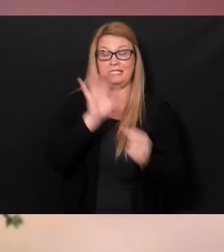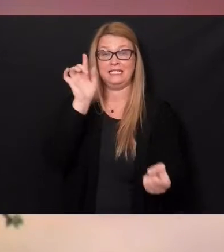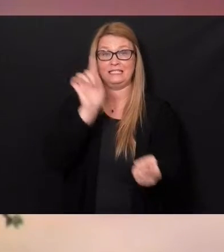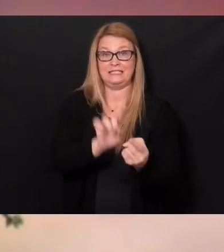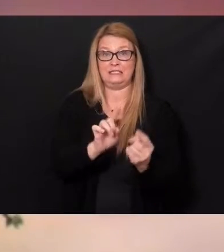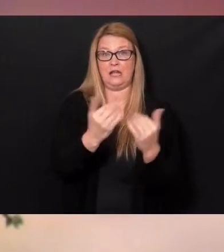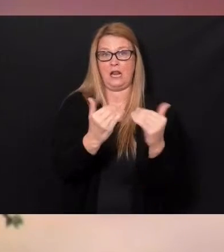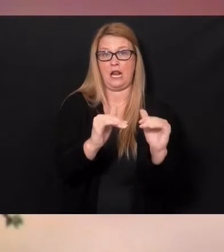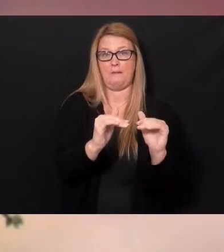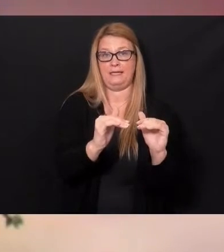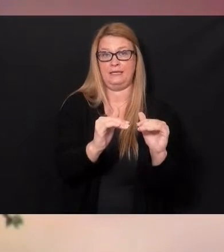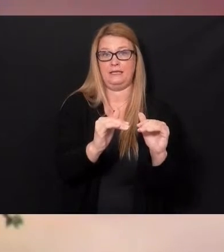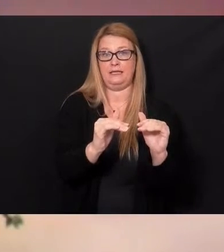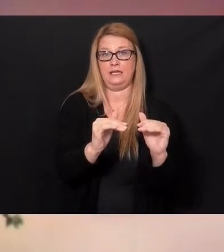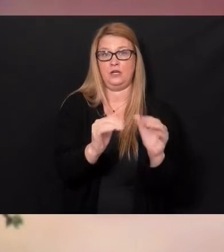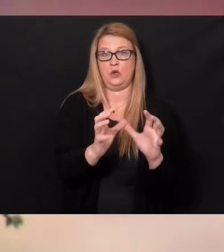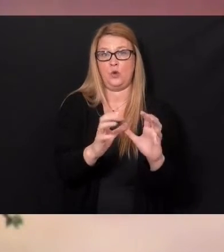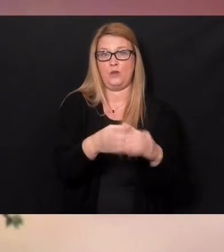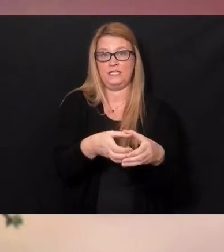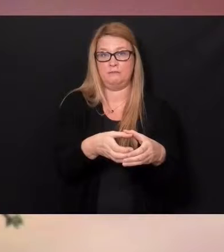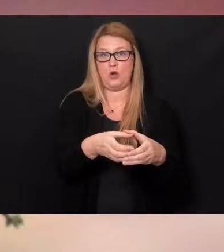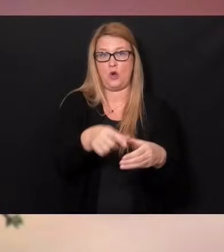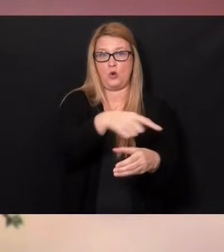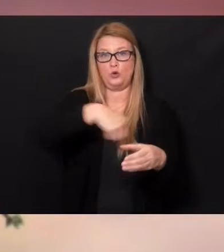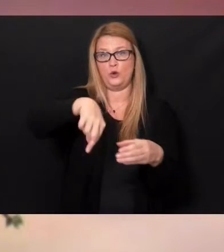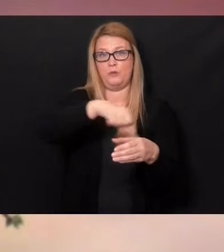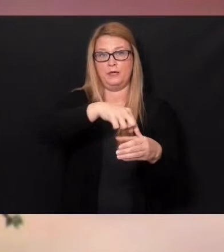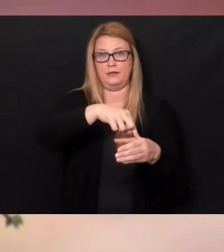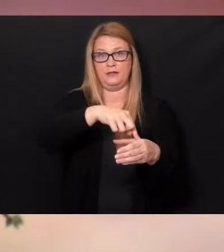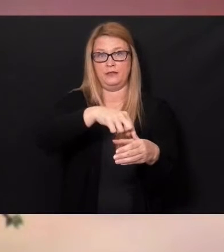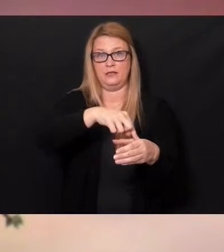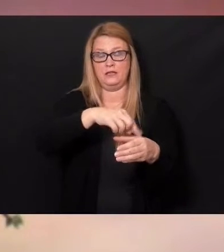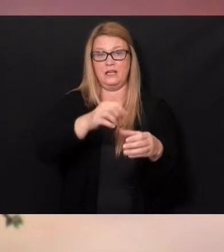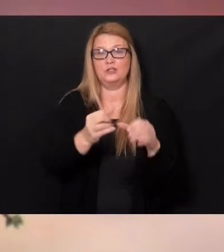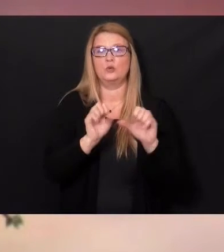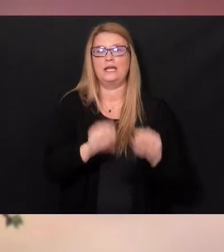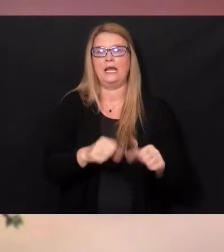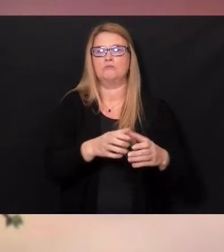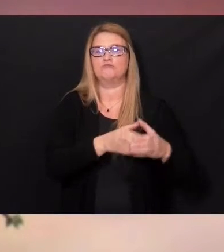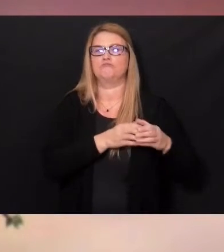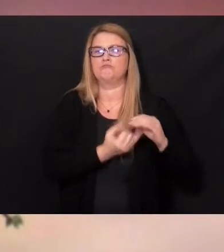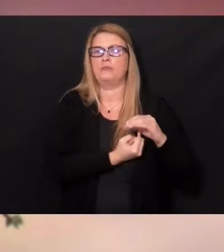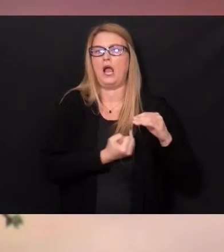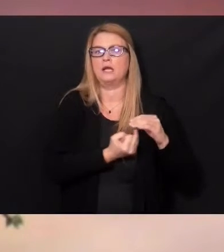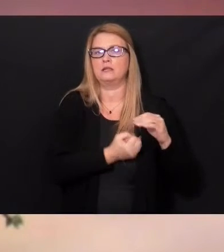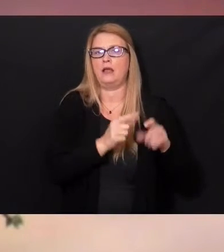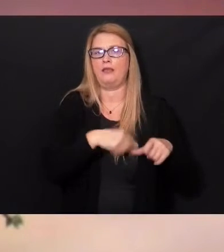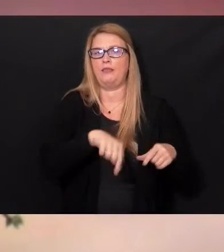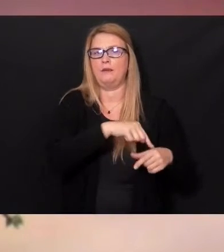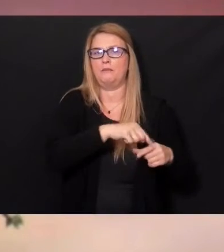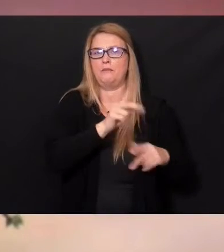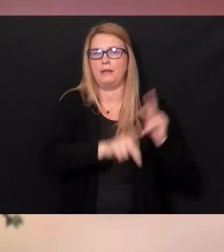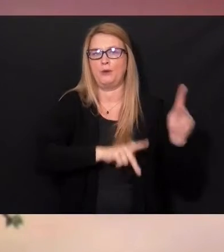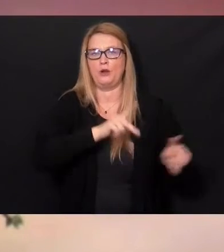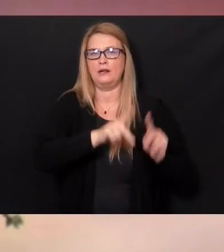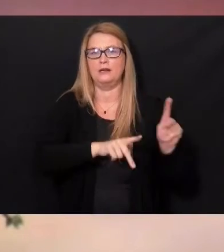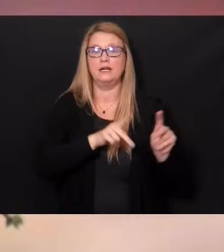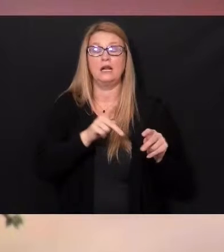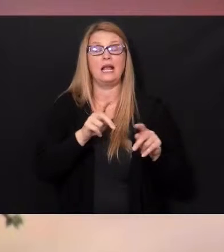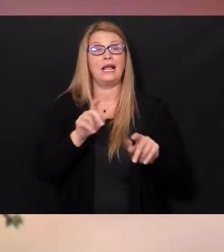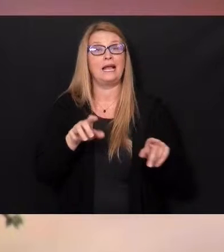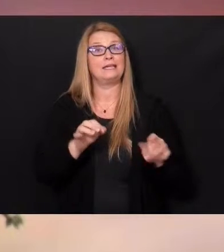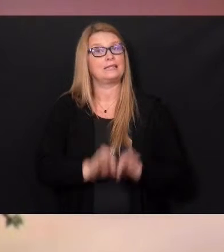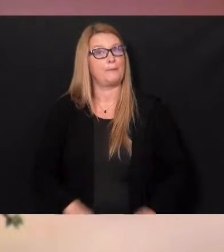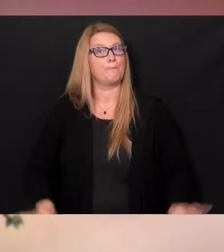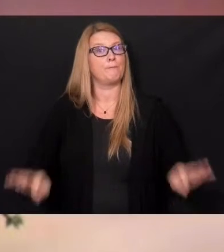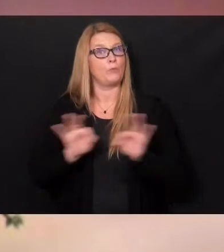limited within a small cohort, then that can be controlled. But I think it's important also